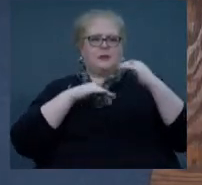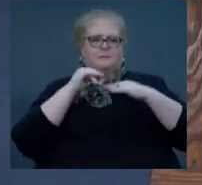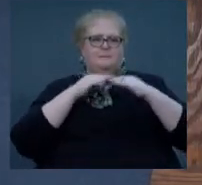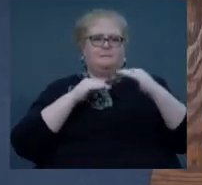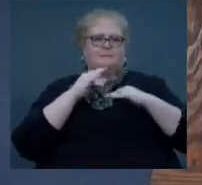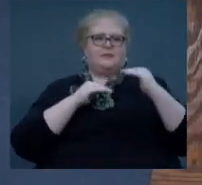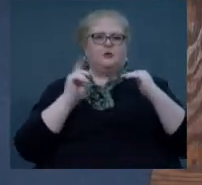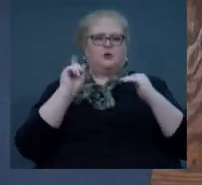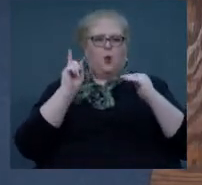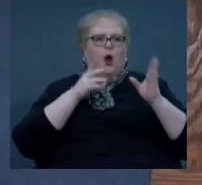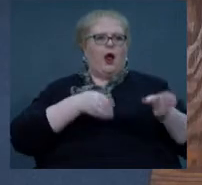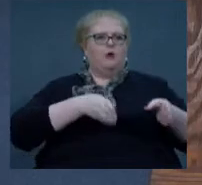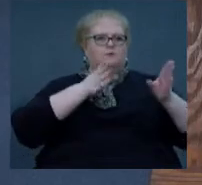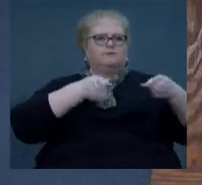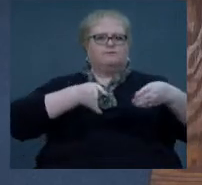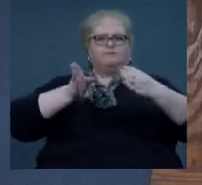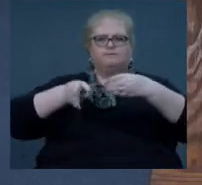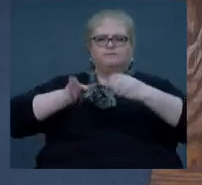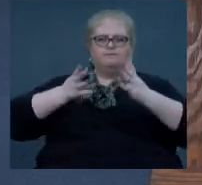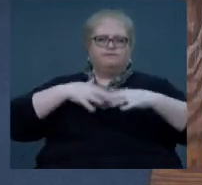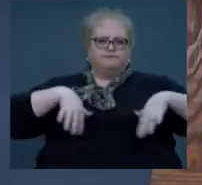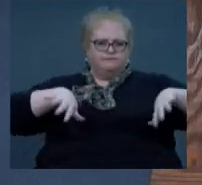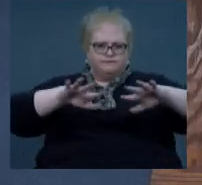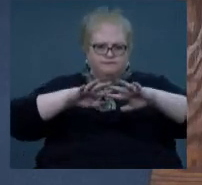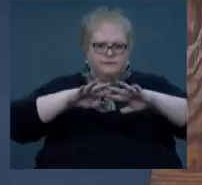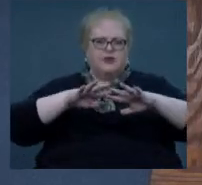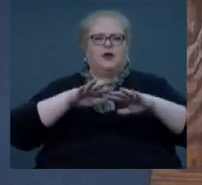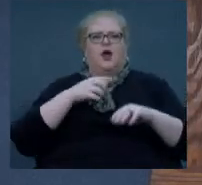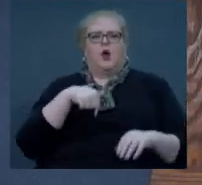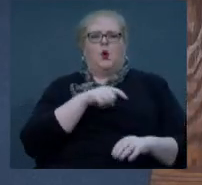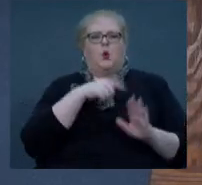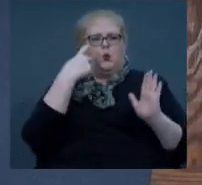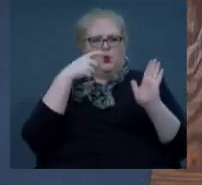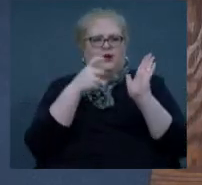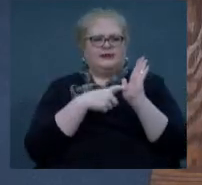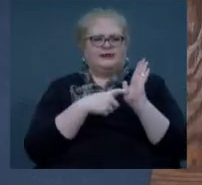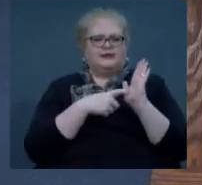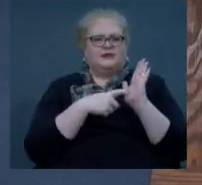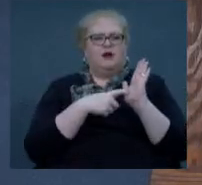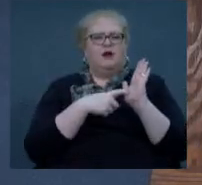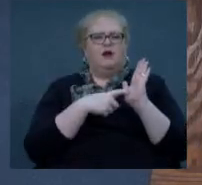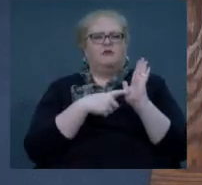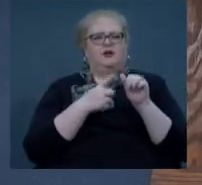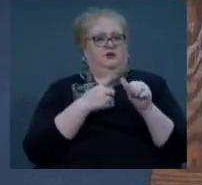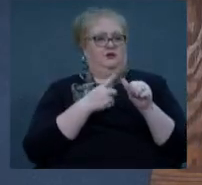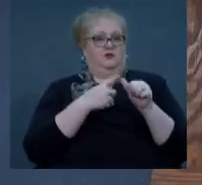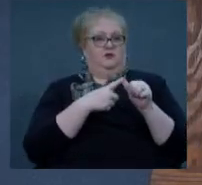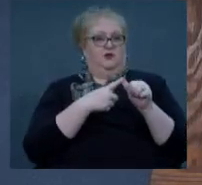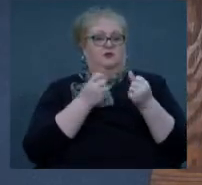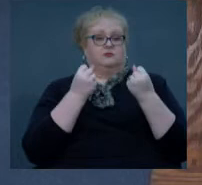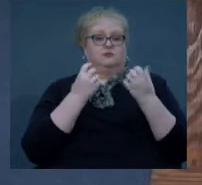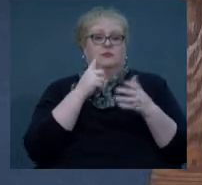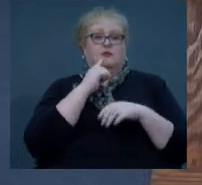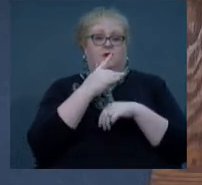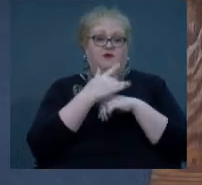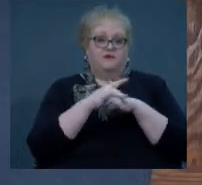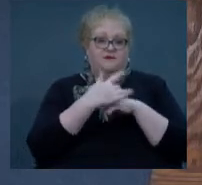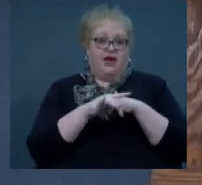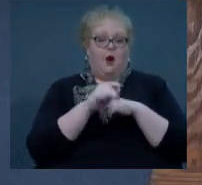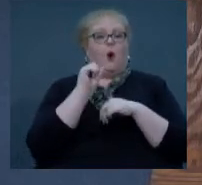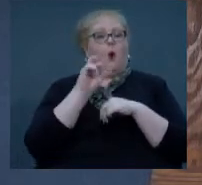that were standing there. And we discovered, first of all, they were either vacant or about to be